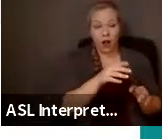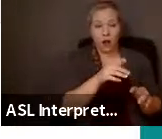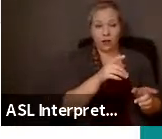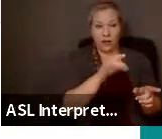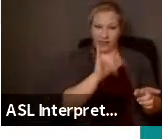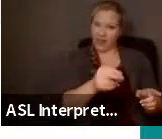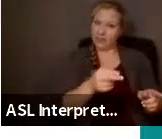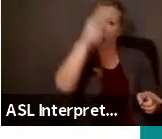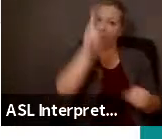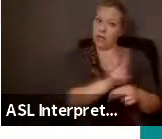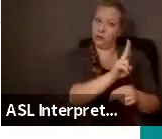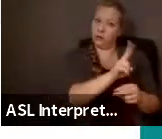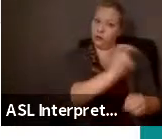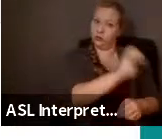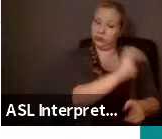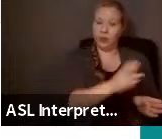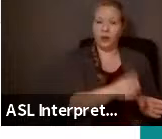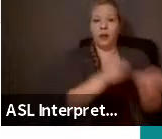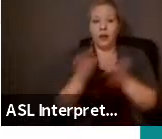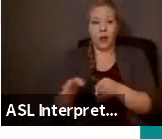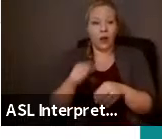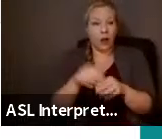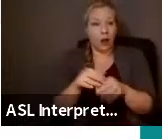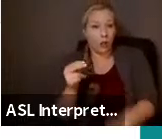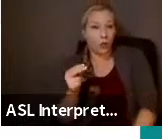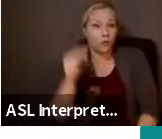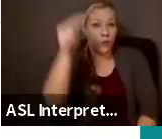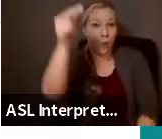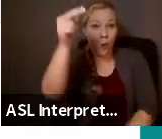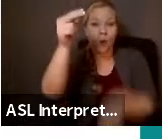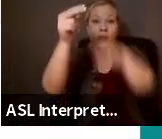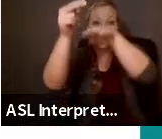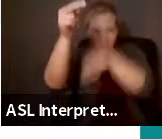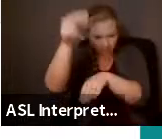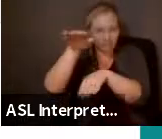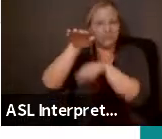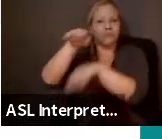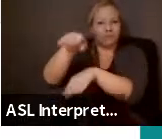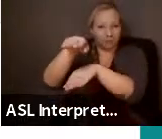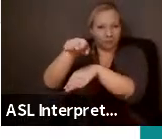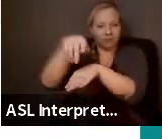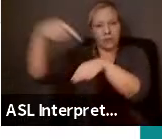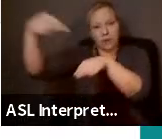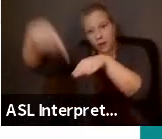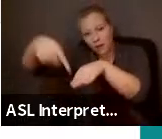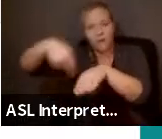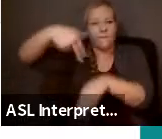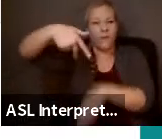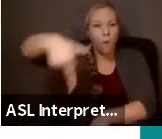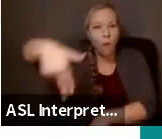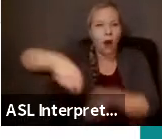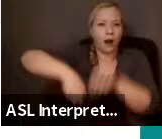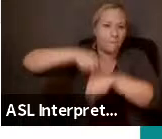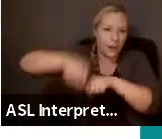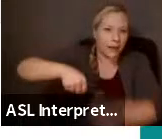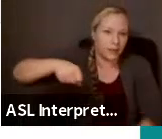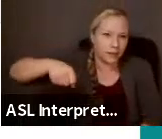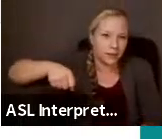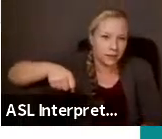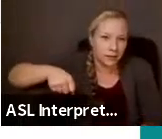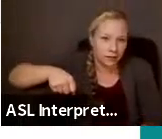So you can see from the plan view top-down map above the cross sections there that